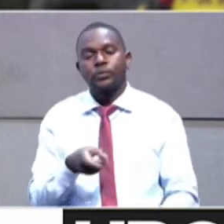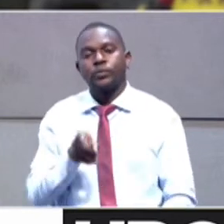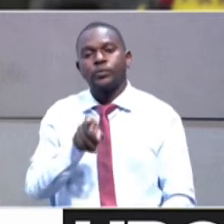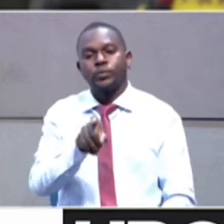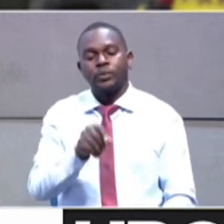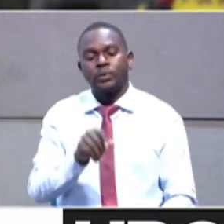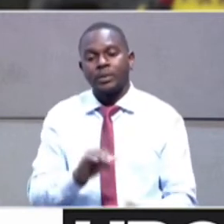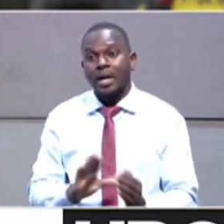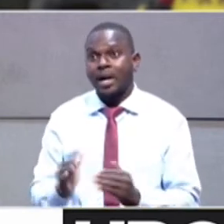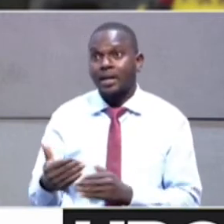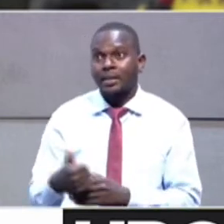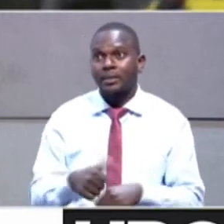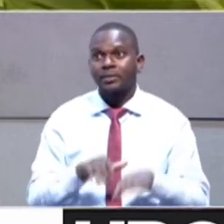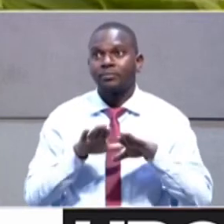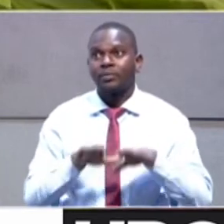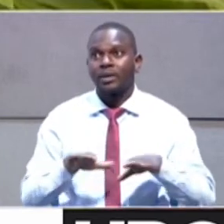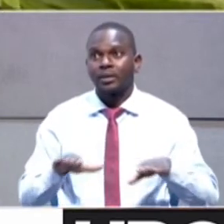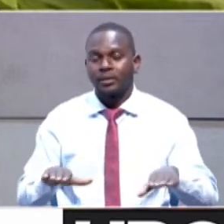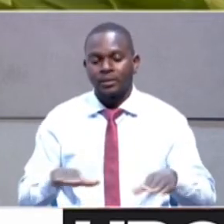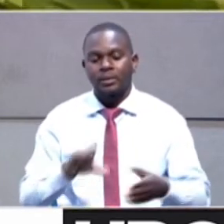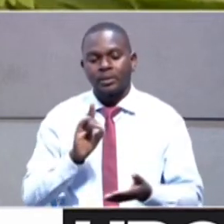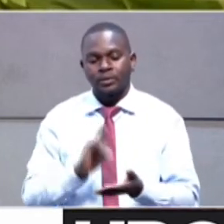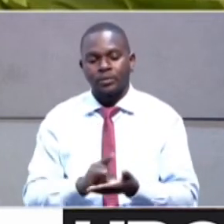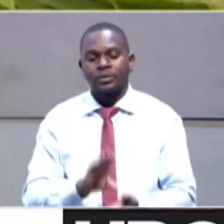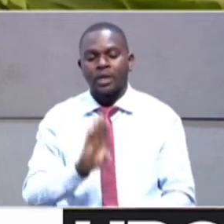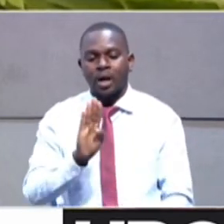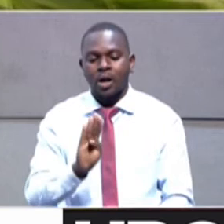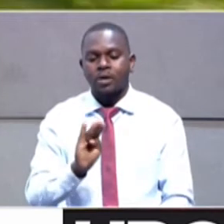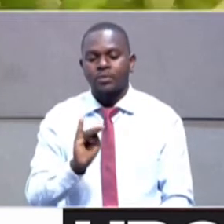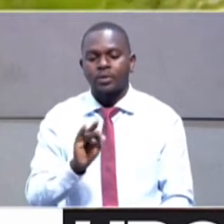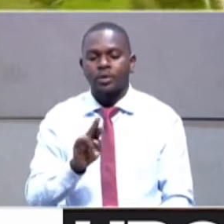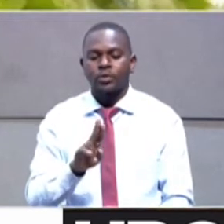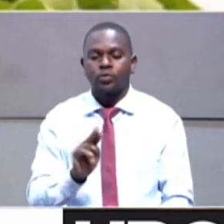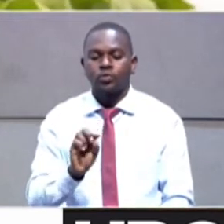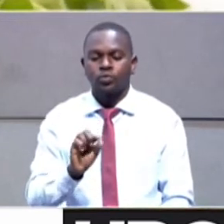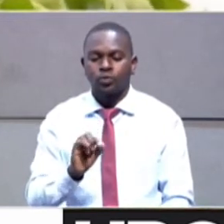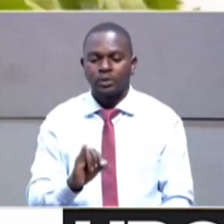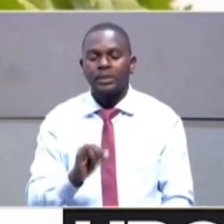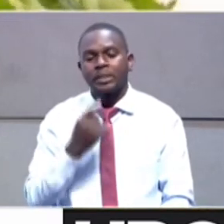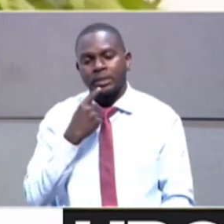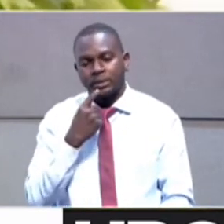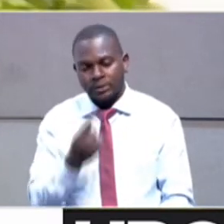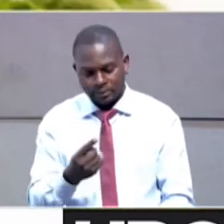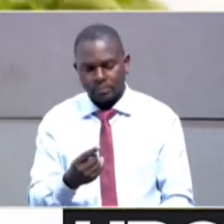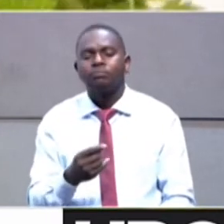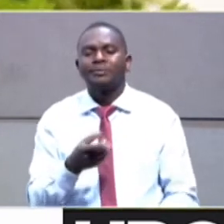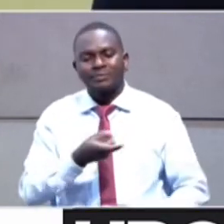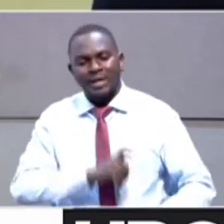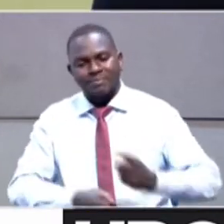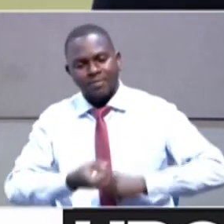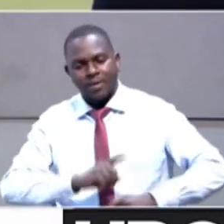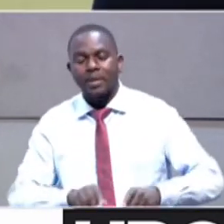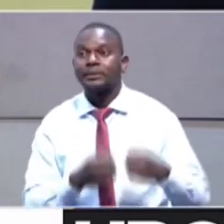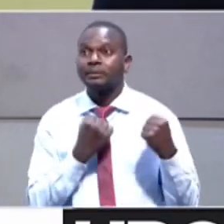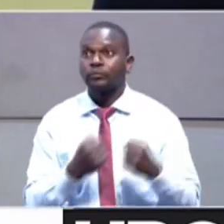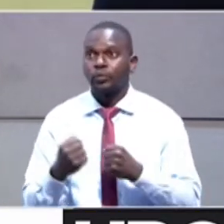increasing access to markets. Dr. Birungi Korutaro, a partner with Agrasys, they are still grappling with challenges